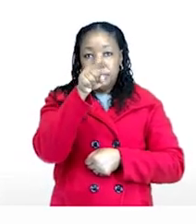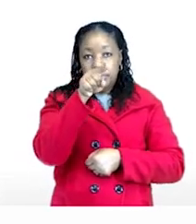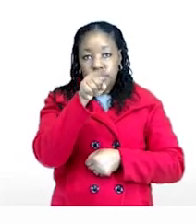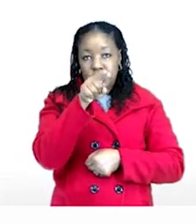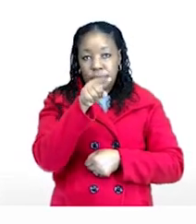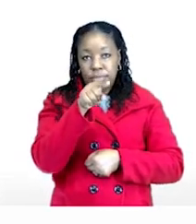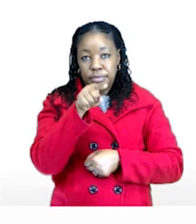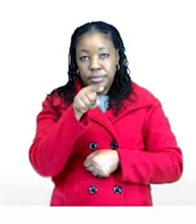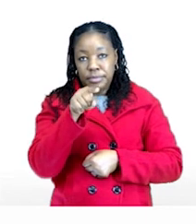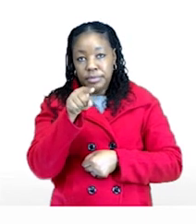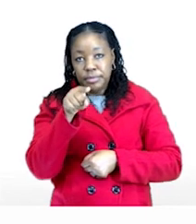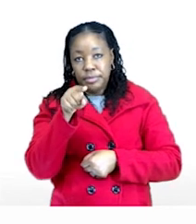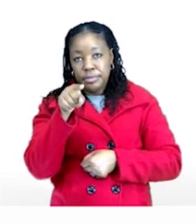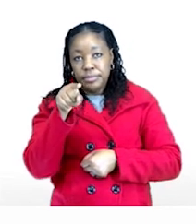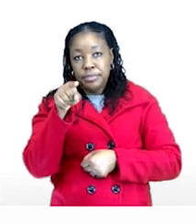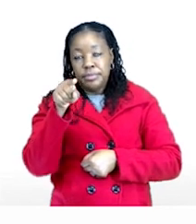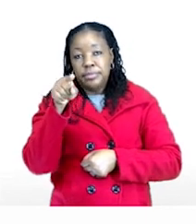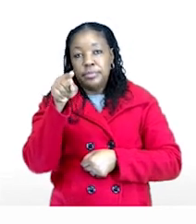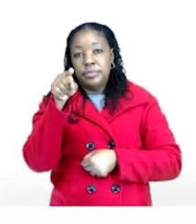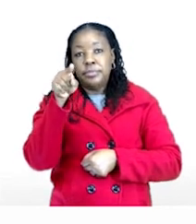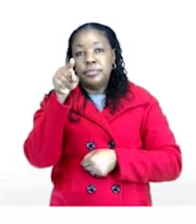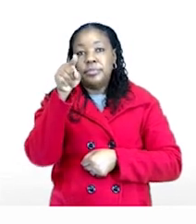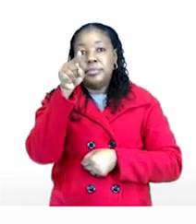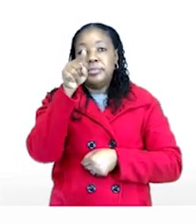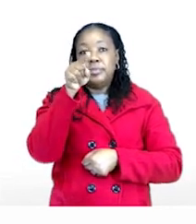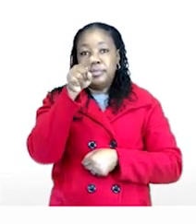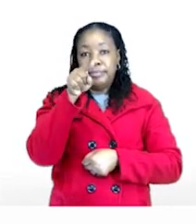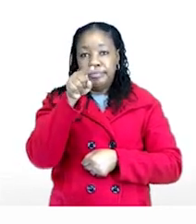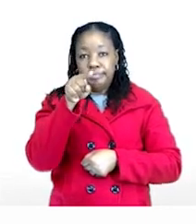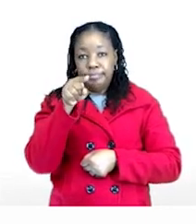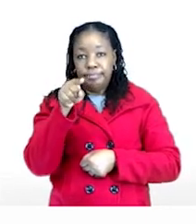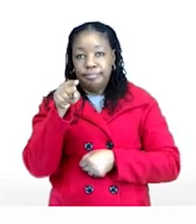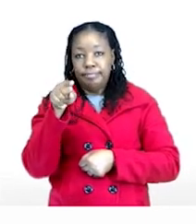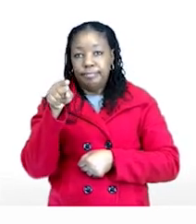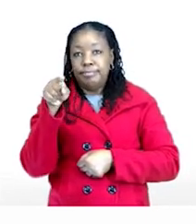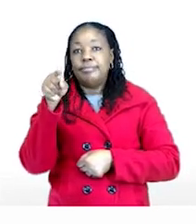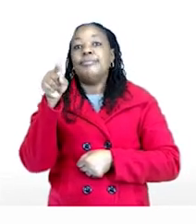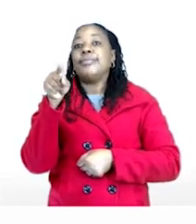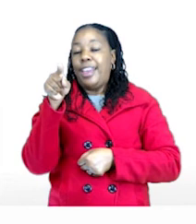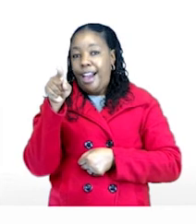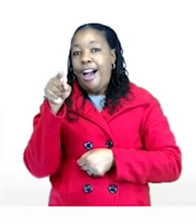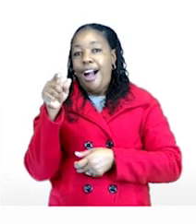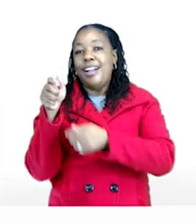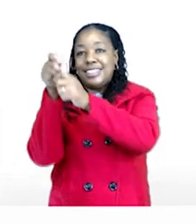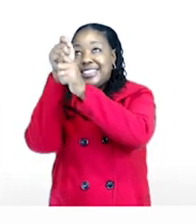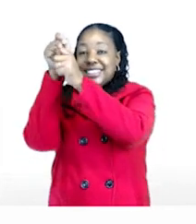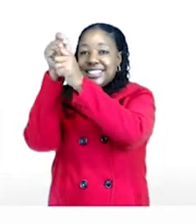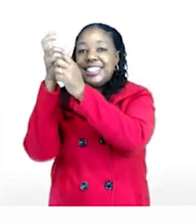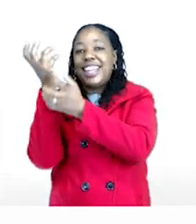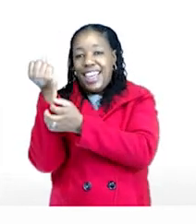round, back and forth. We go up, round,